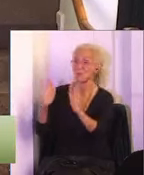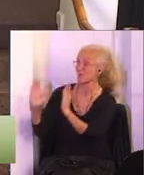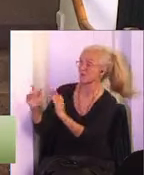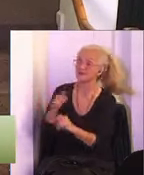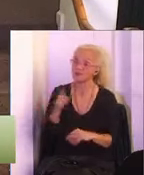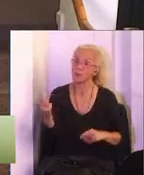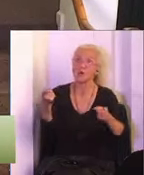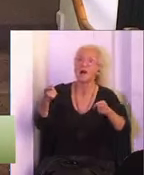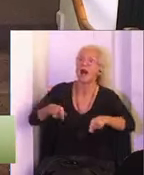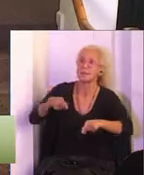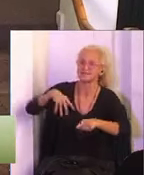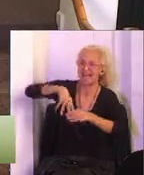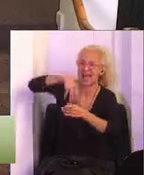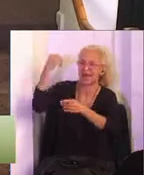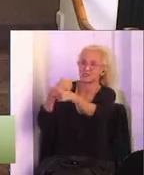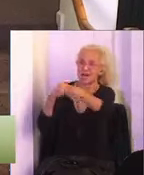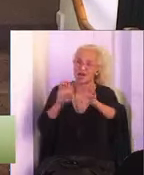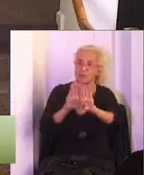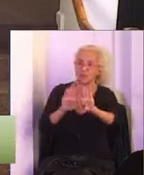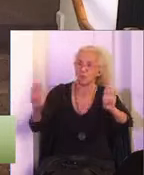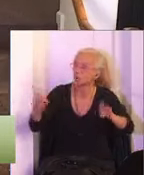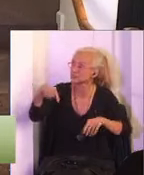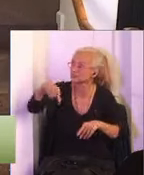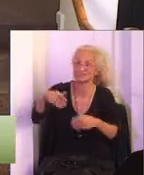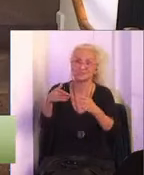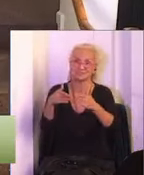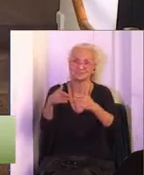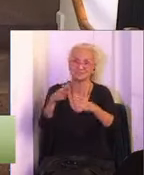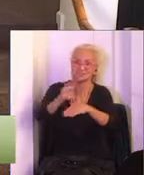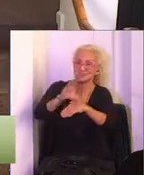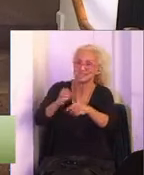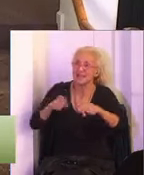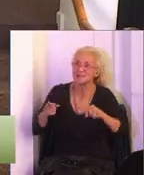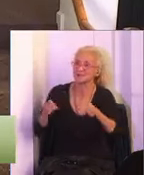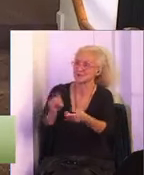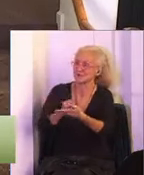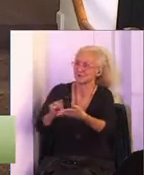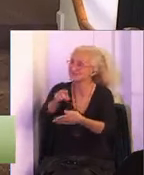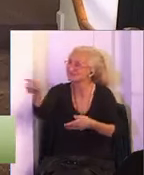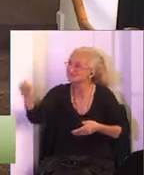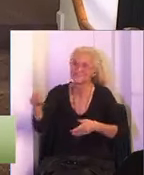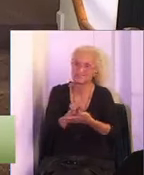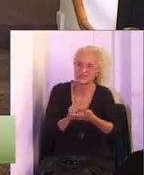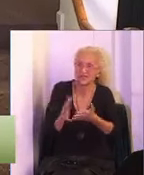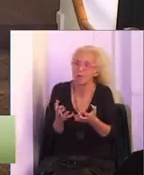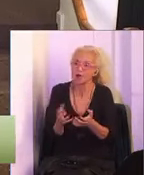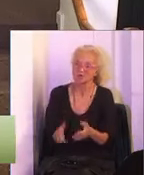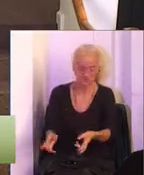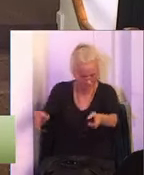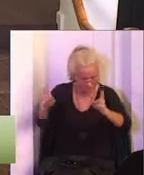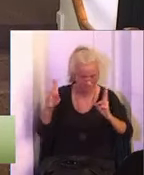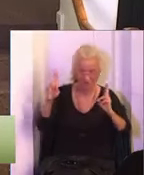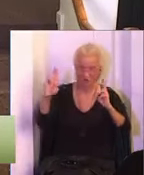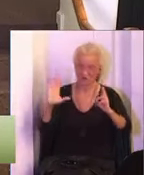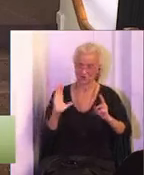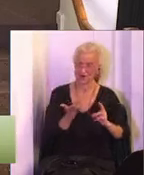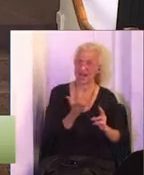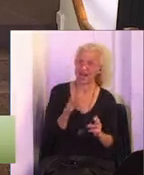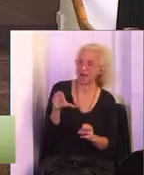on outside the walls of this church that happens during the week. This week, we want to honor our